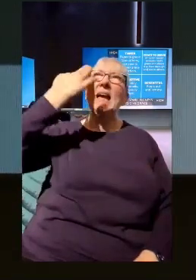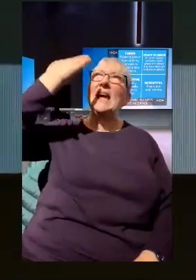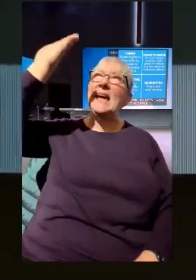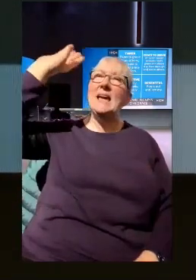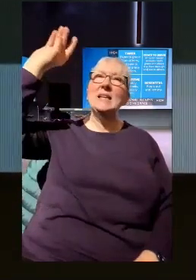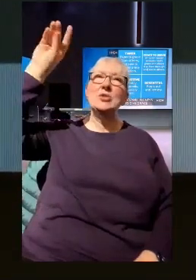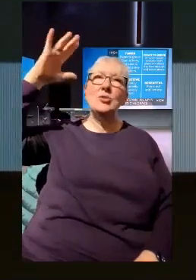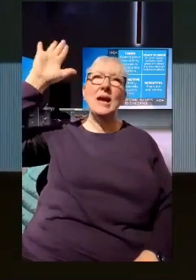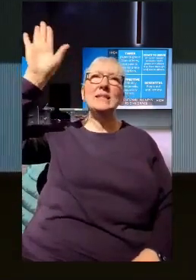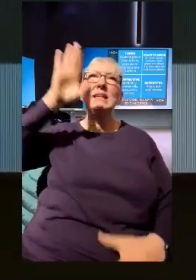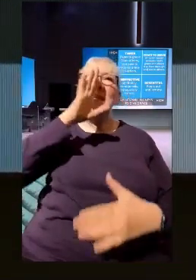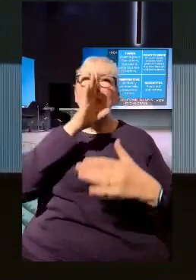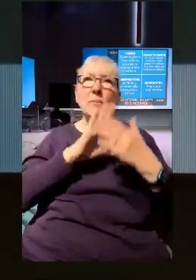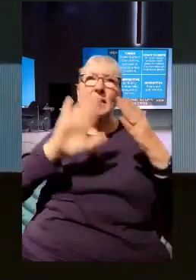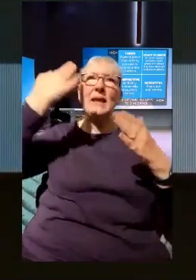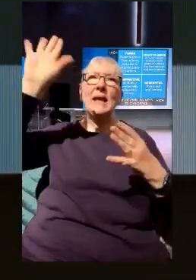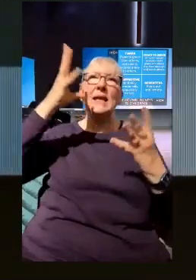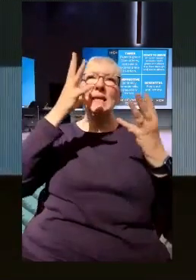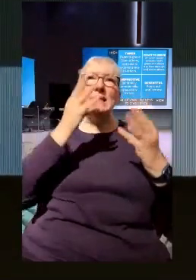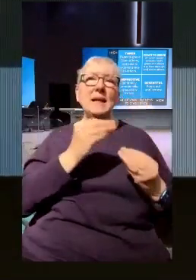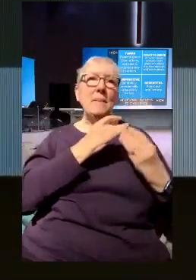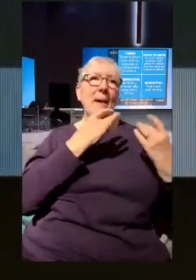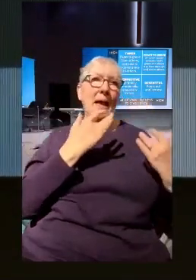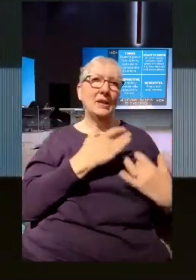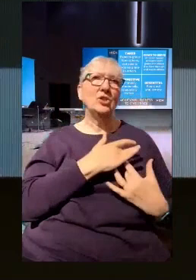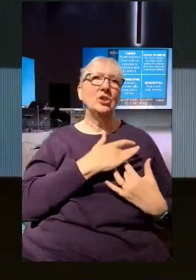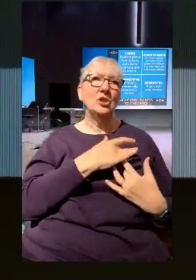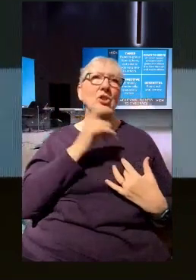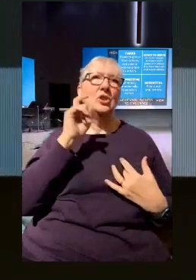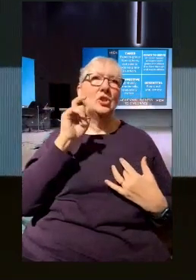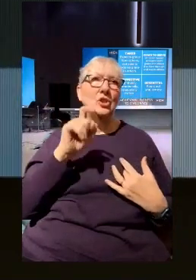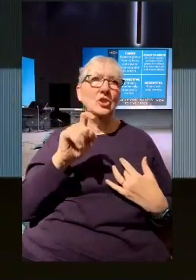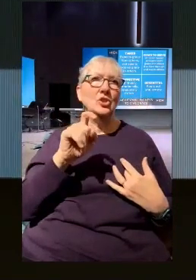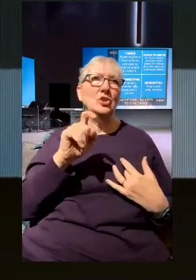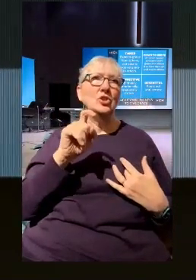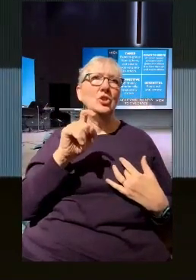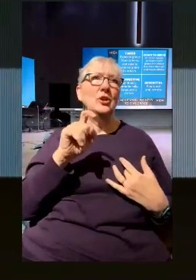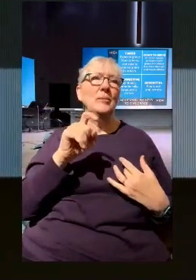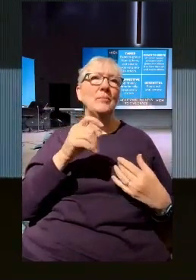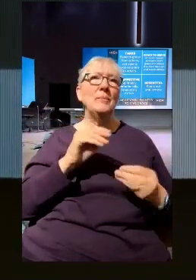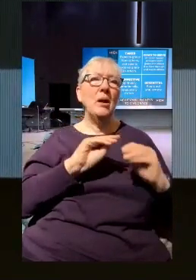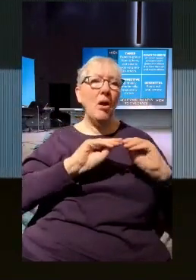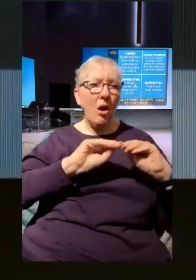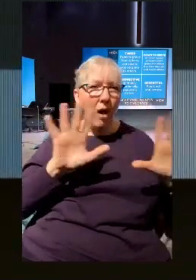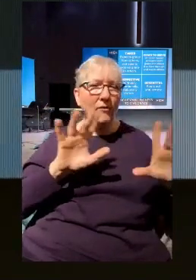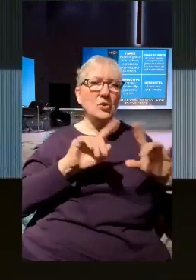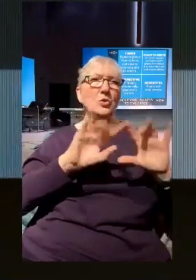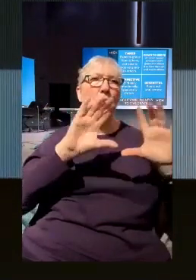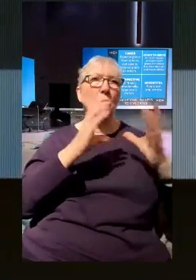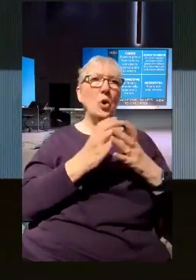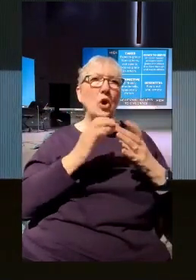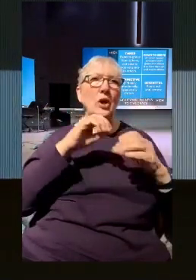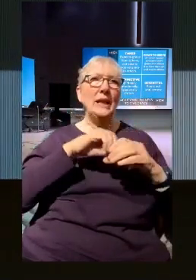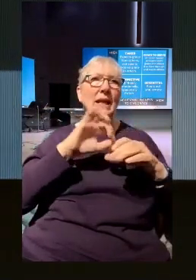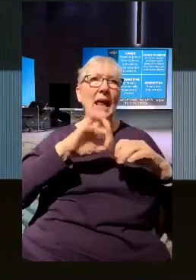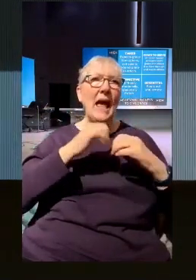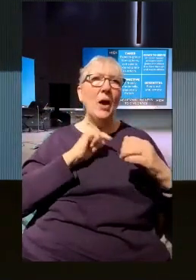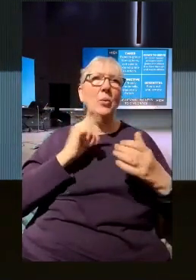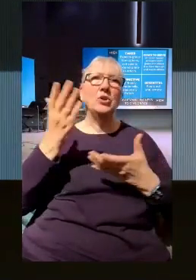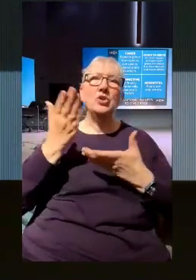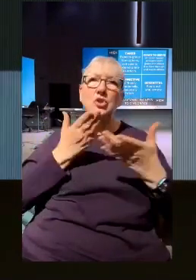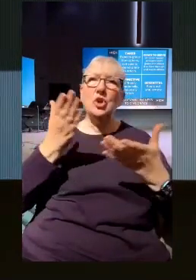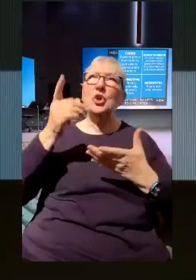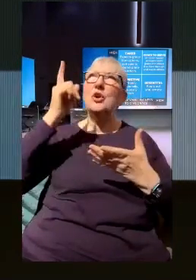his compassion on display in us should be evident to the world in the way we serve him and them every